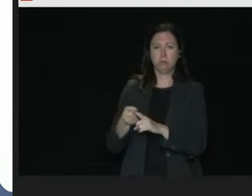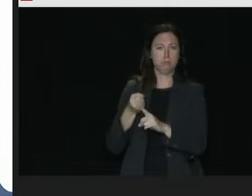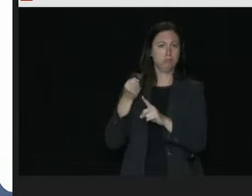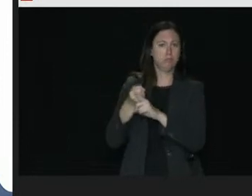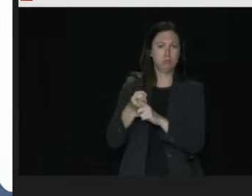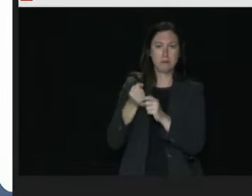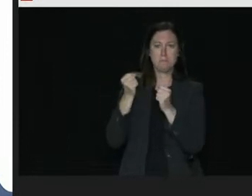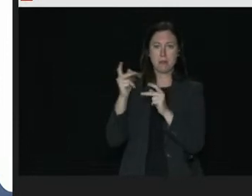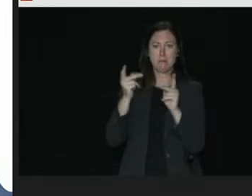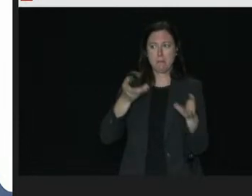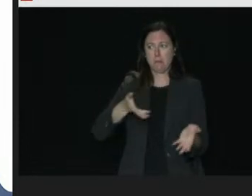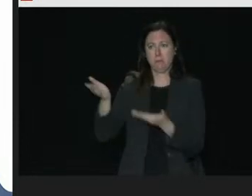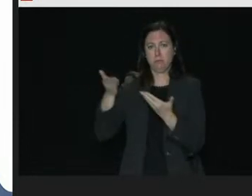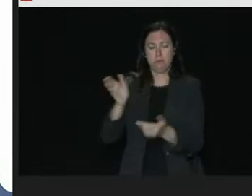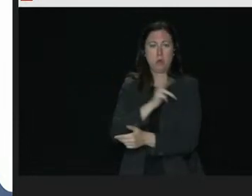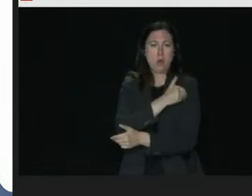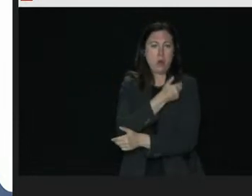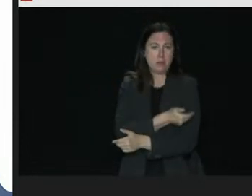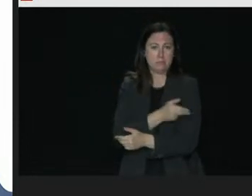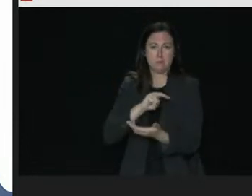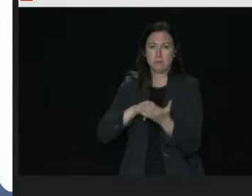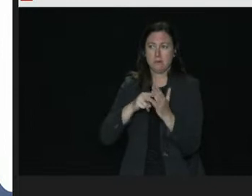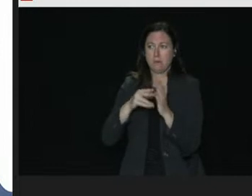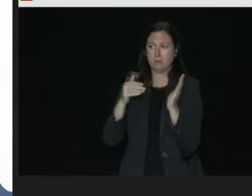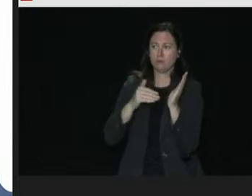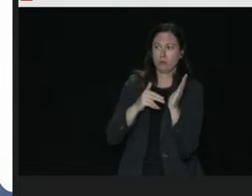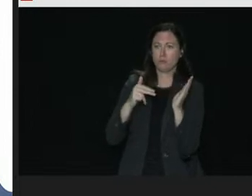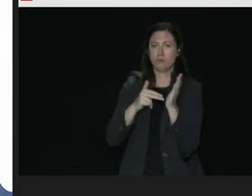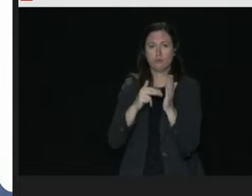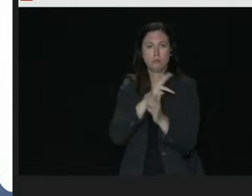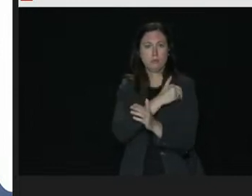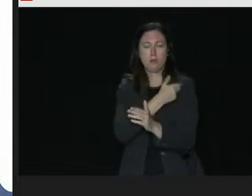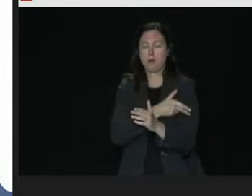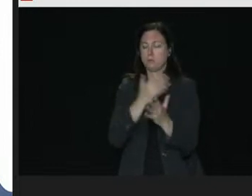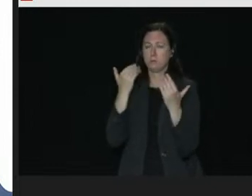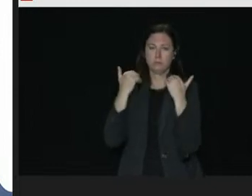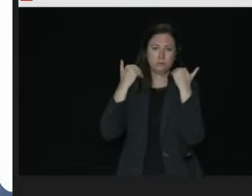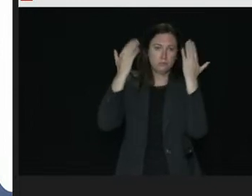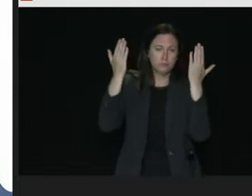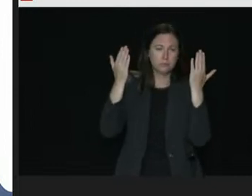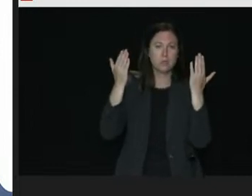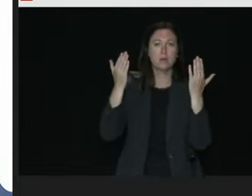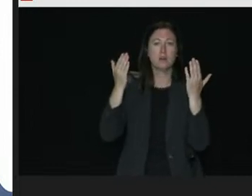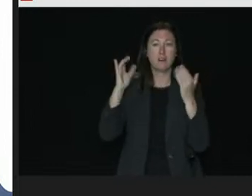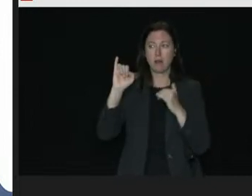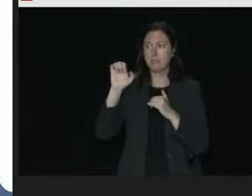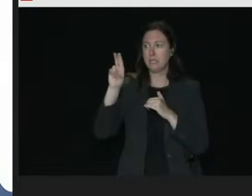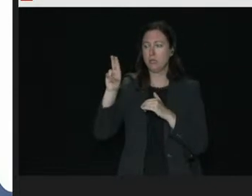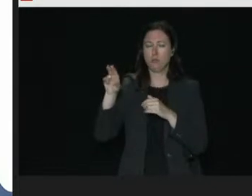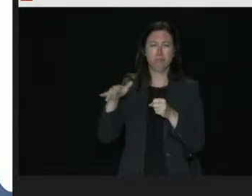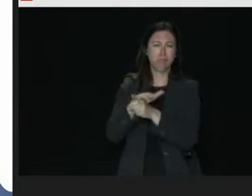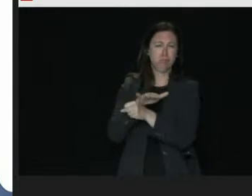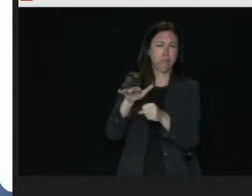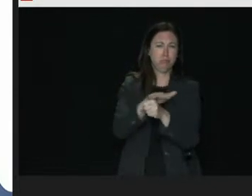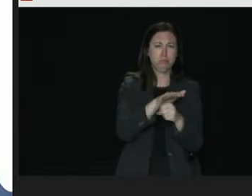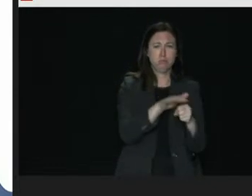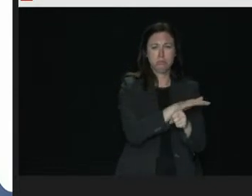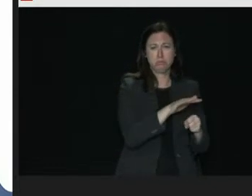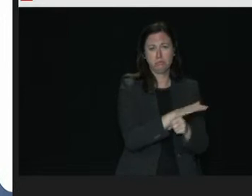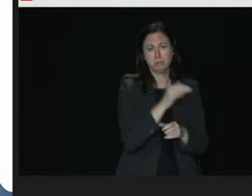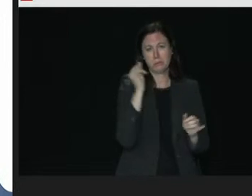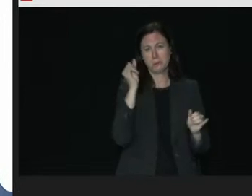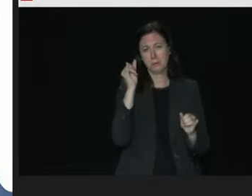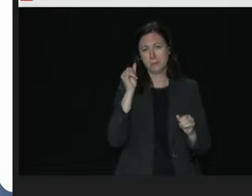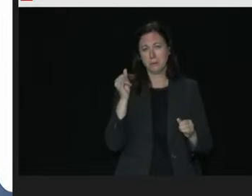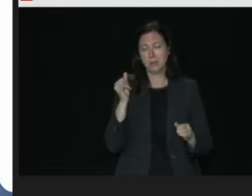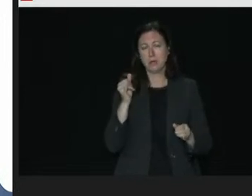place a heavy strain on the health system and particularly critical care capacity. Not